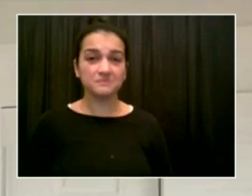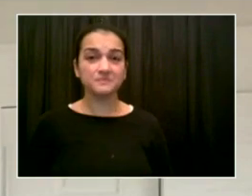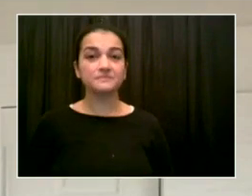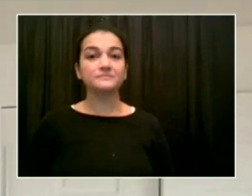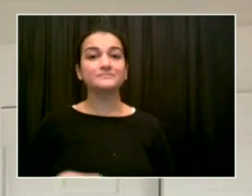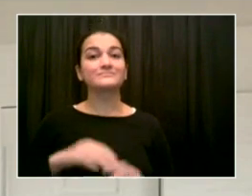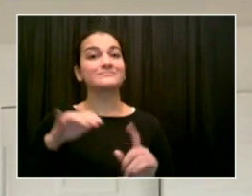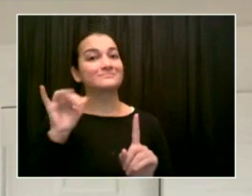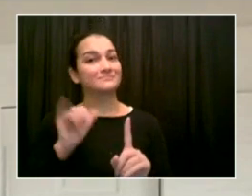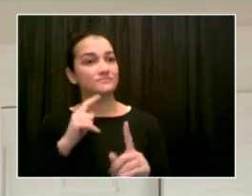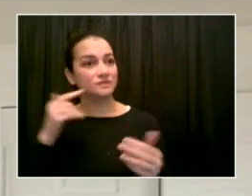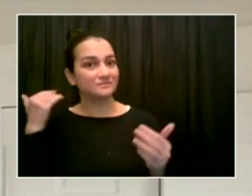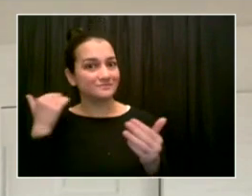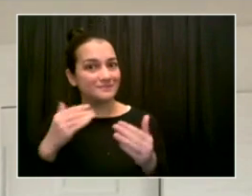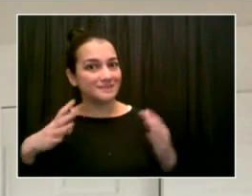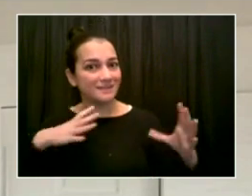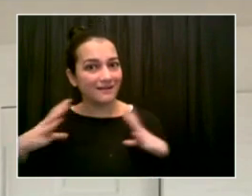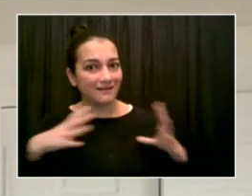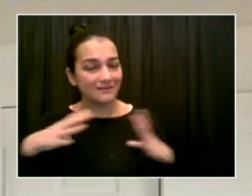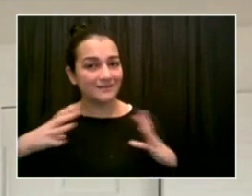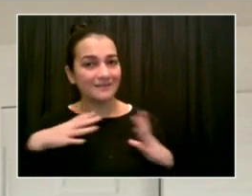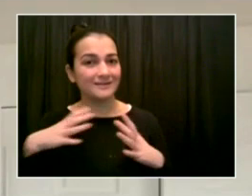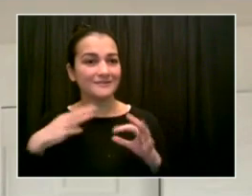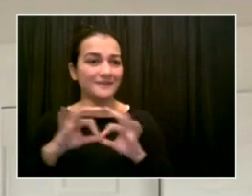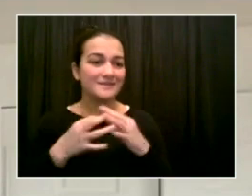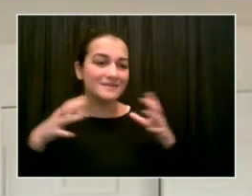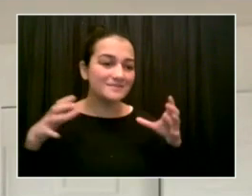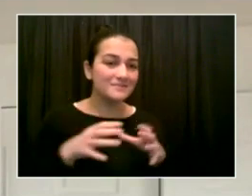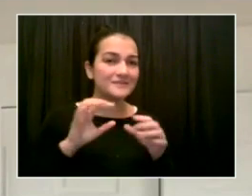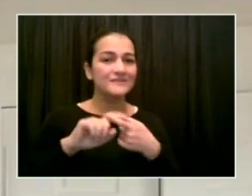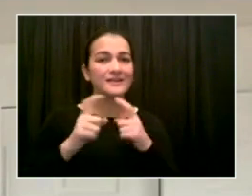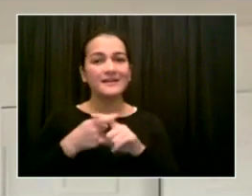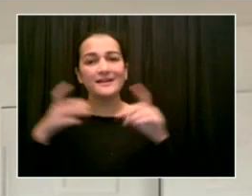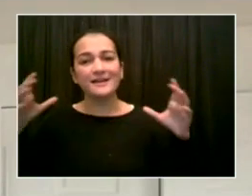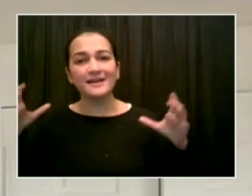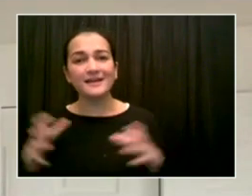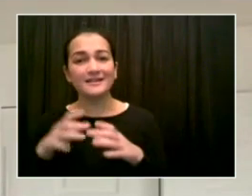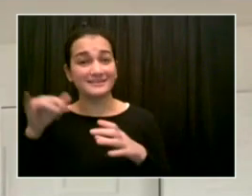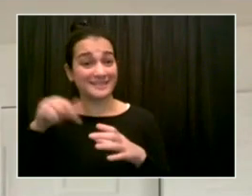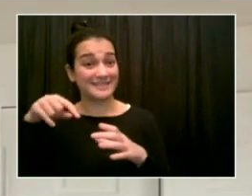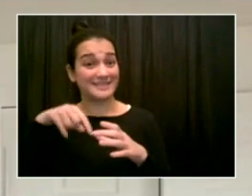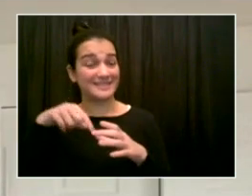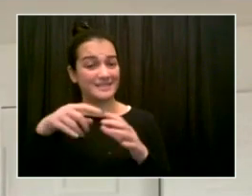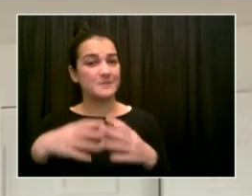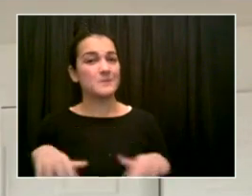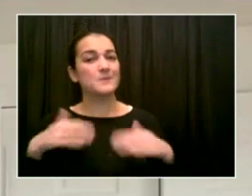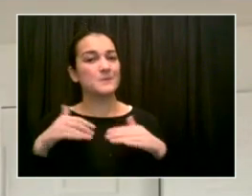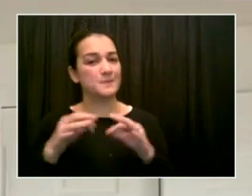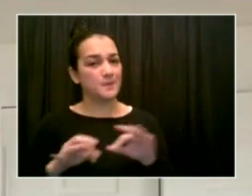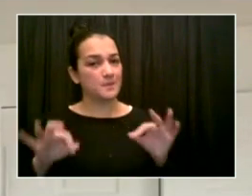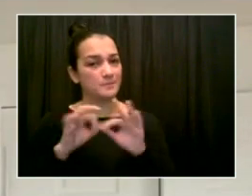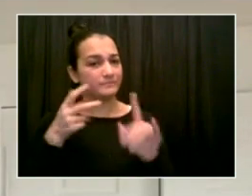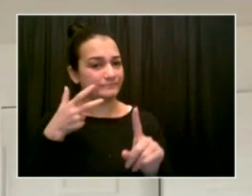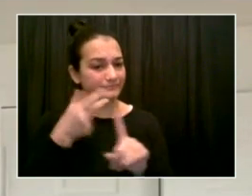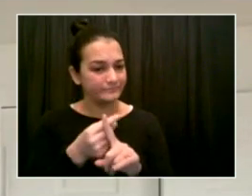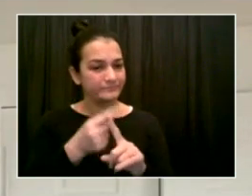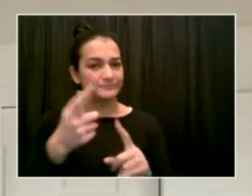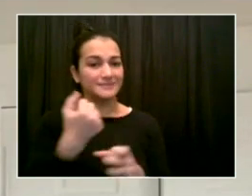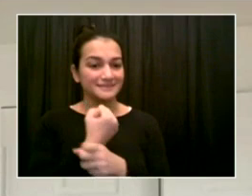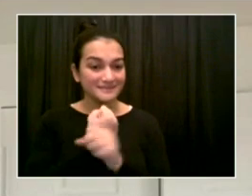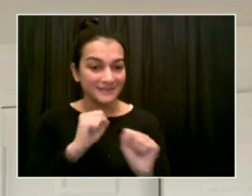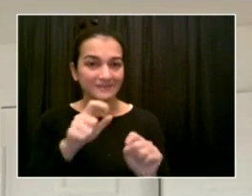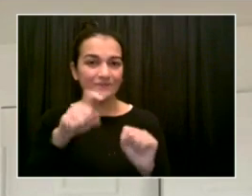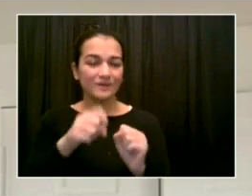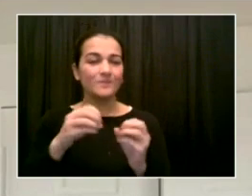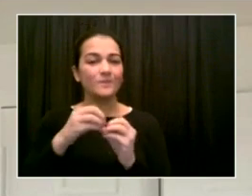members who have all received their vaccine and their booster shot. So take care of yourself, New York City, and you too, Mr. Mayor, take care of